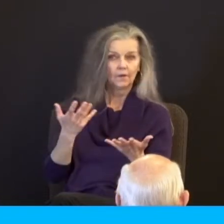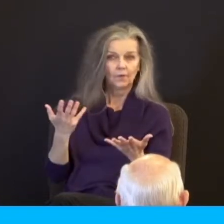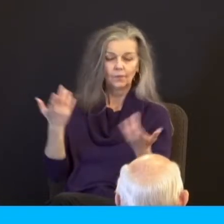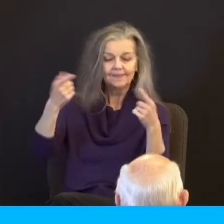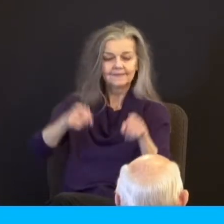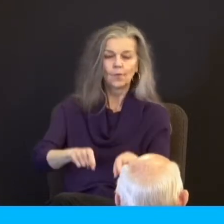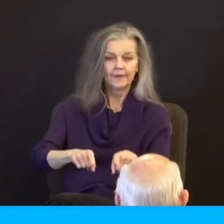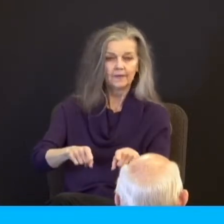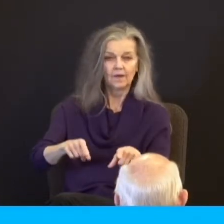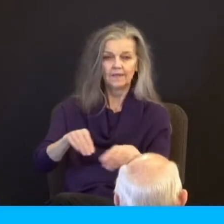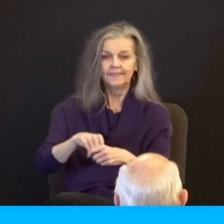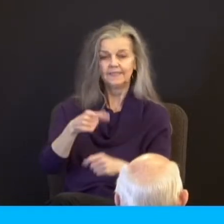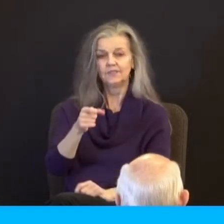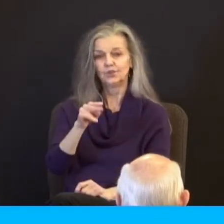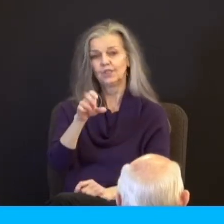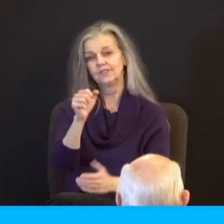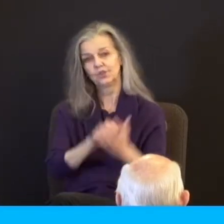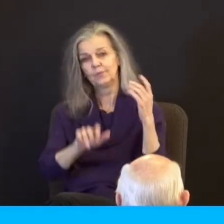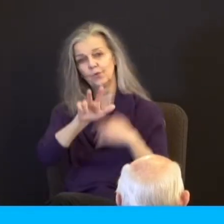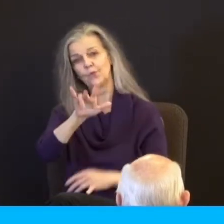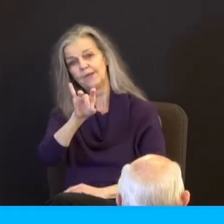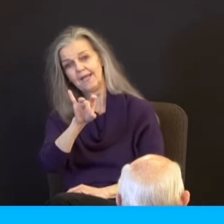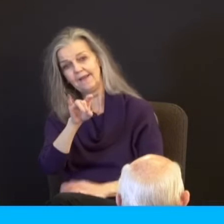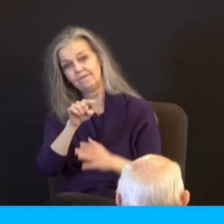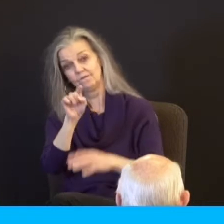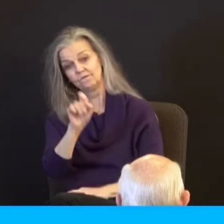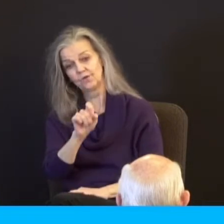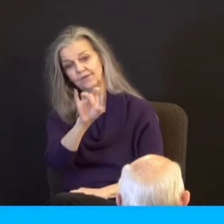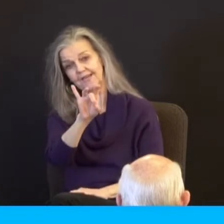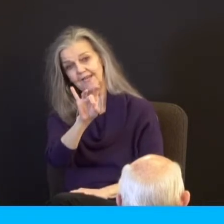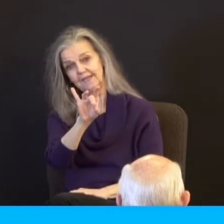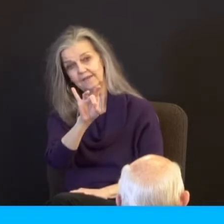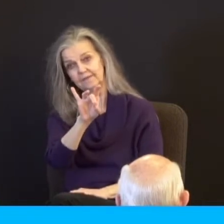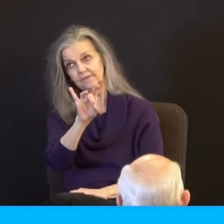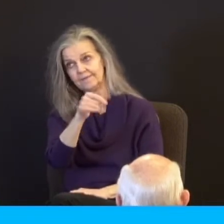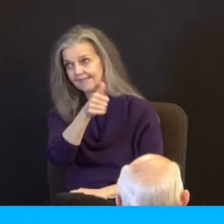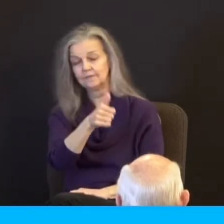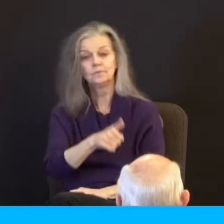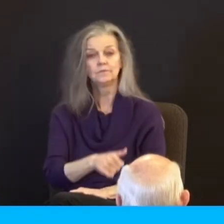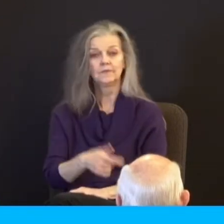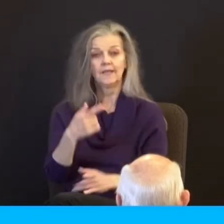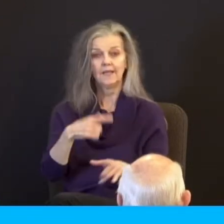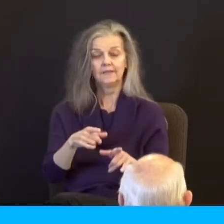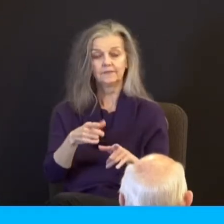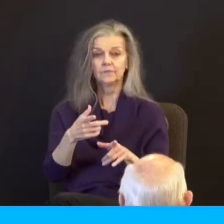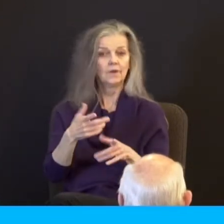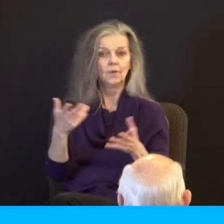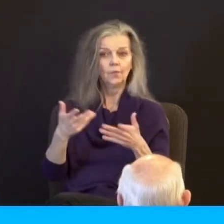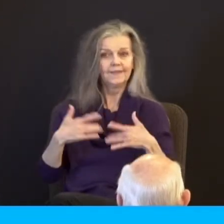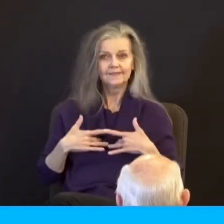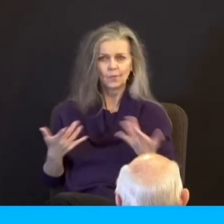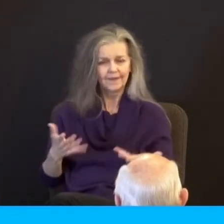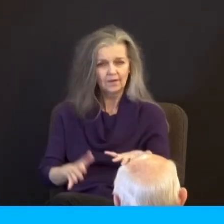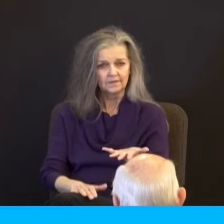going on in Genesis chapter 38 here, verse 8, verse 10, as it goes through these things? What is going